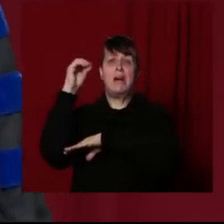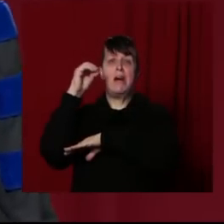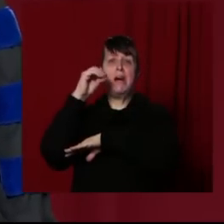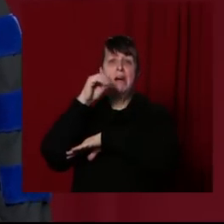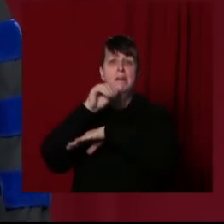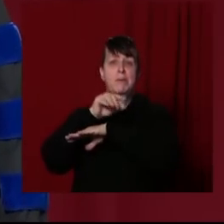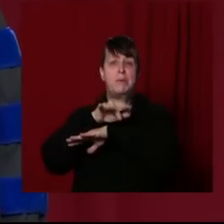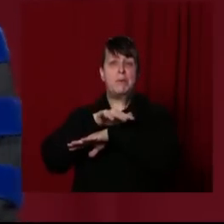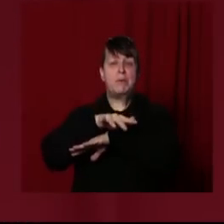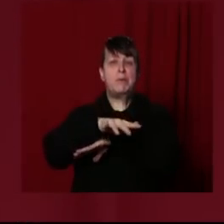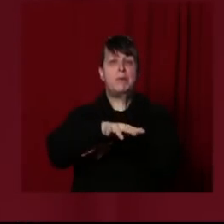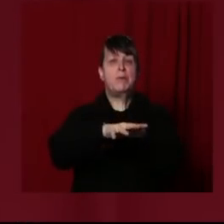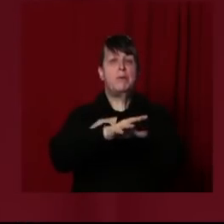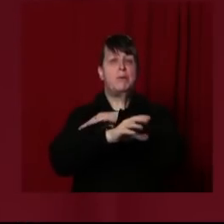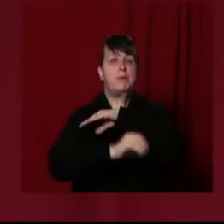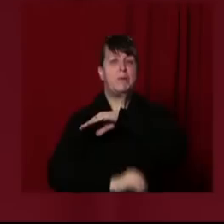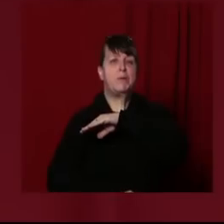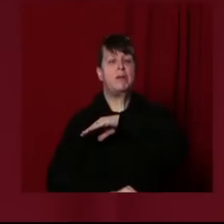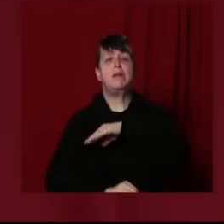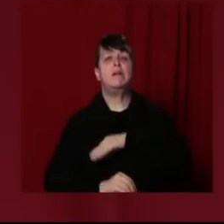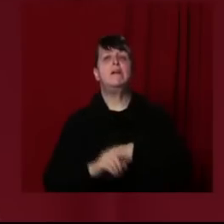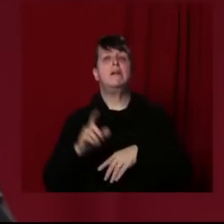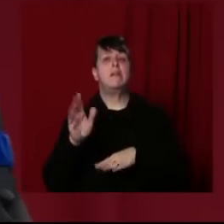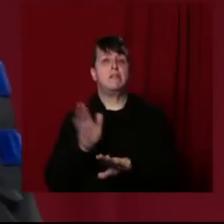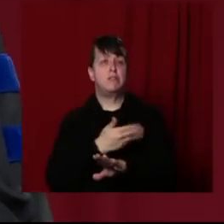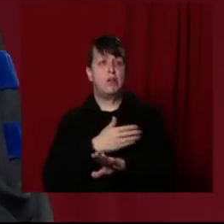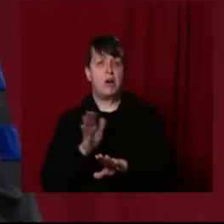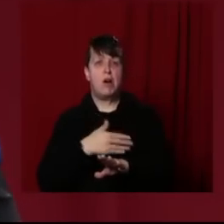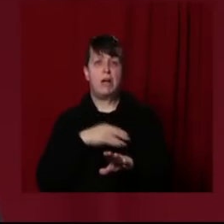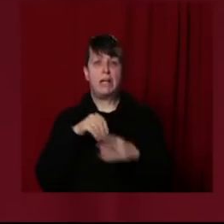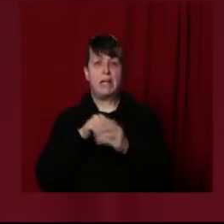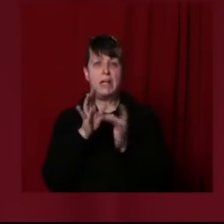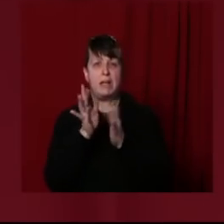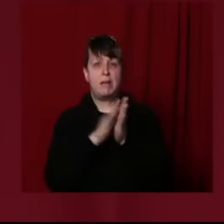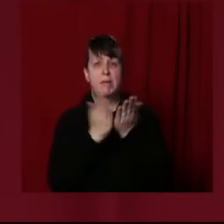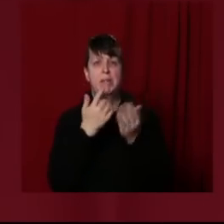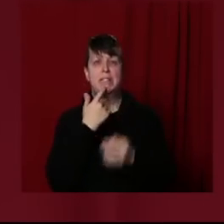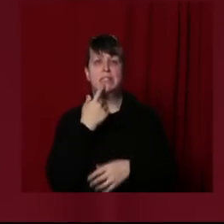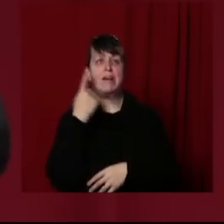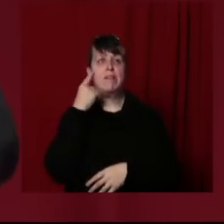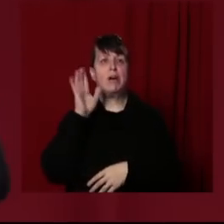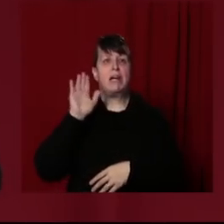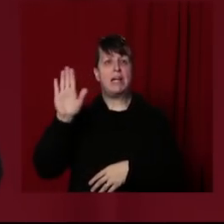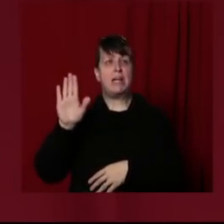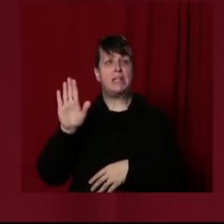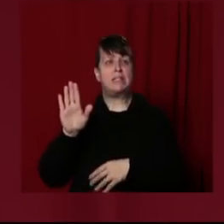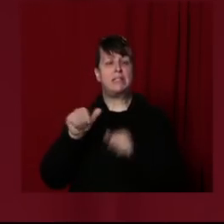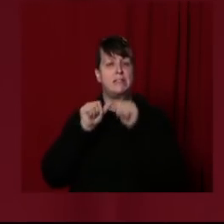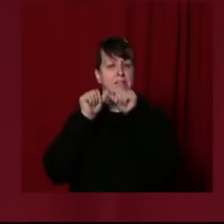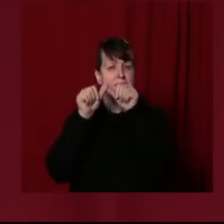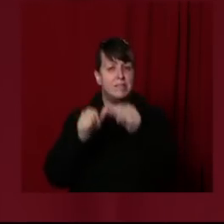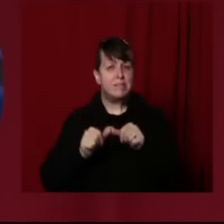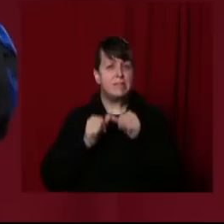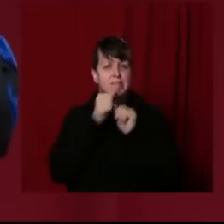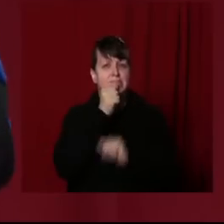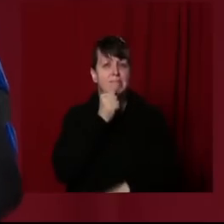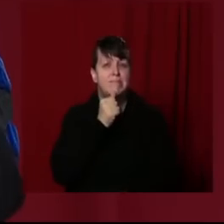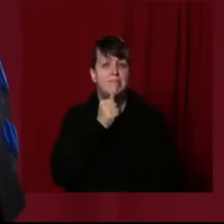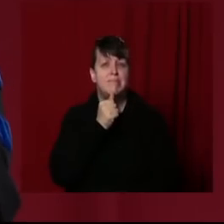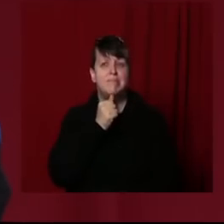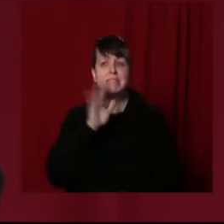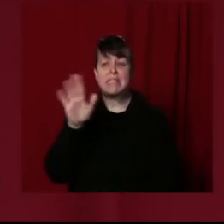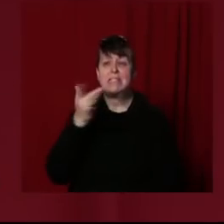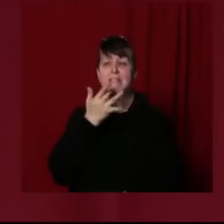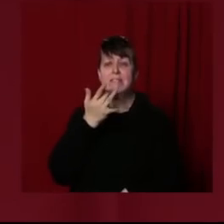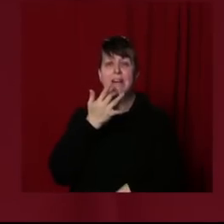Old Testament spoke glowingly about the morning when he asserted, "For his anger endures for a moment, in his favor is